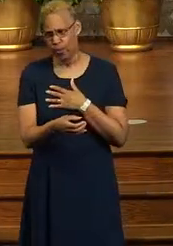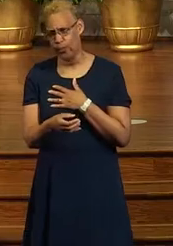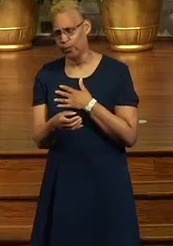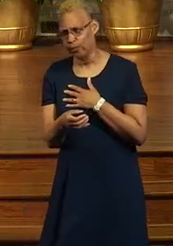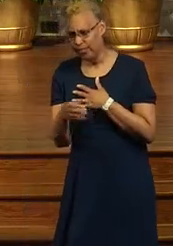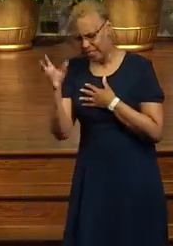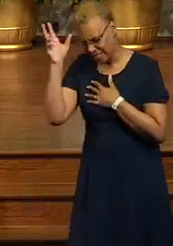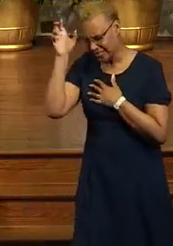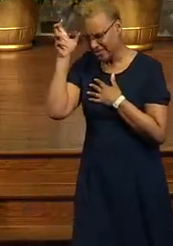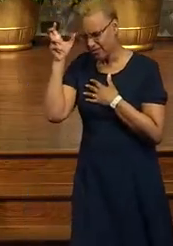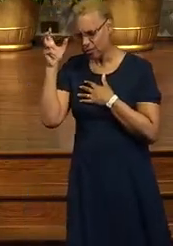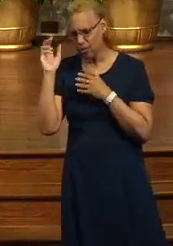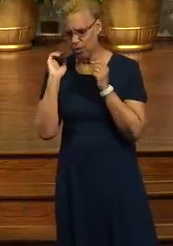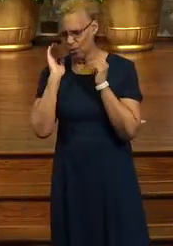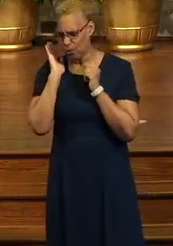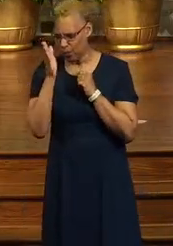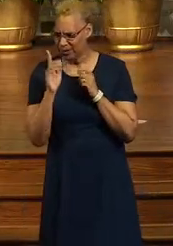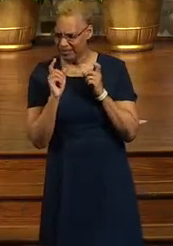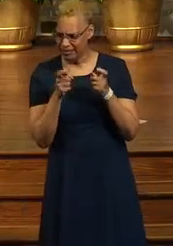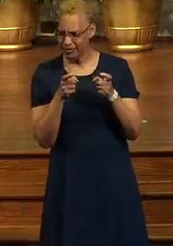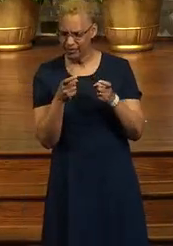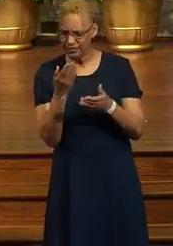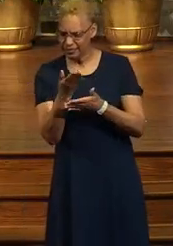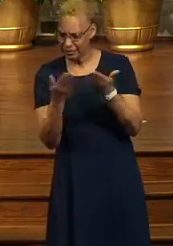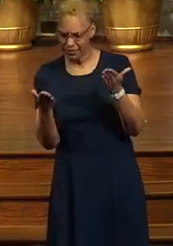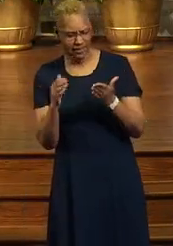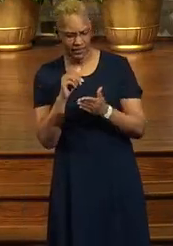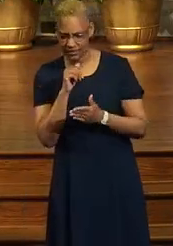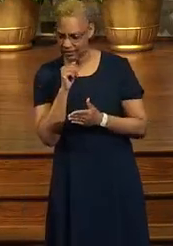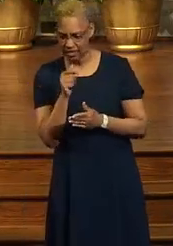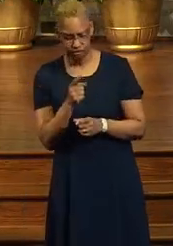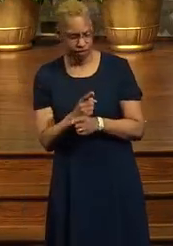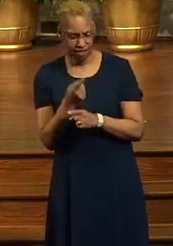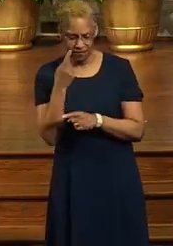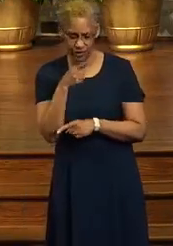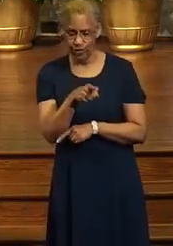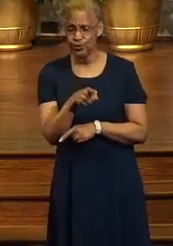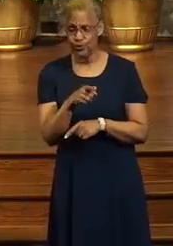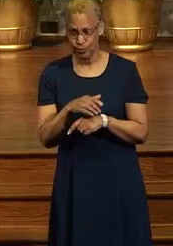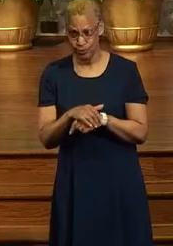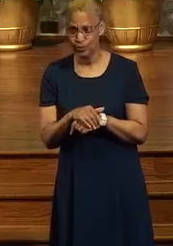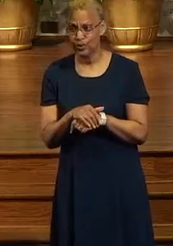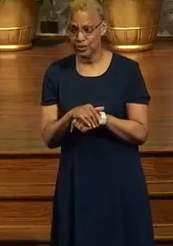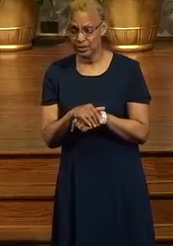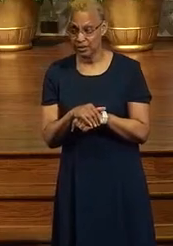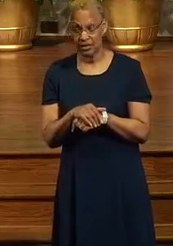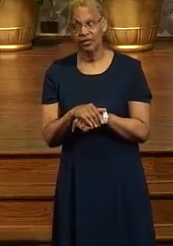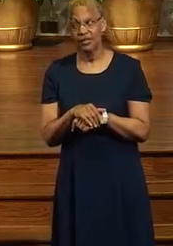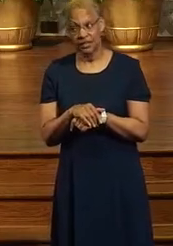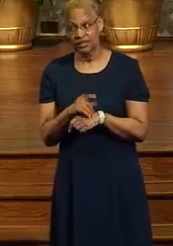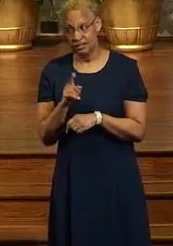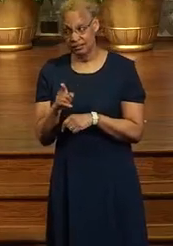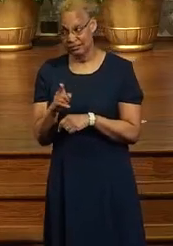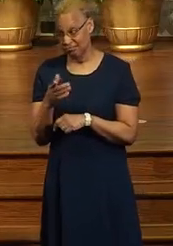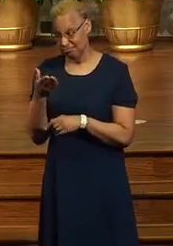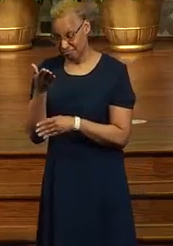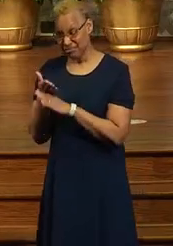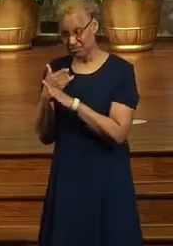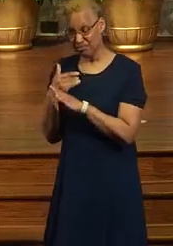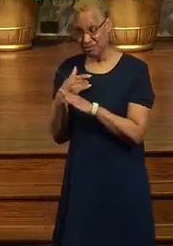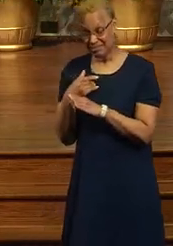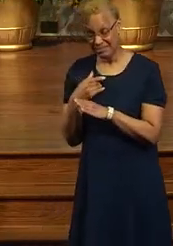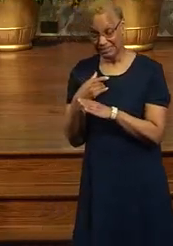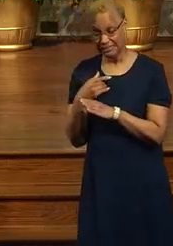always give you a forbidden fruit. Have you ever ate off a forbidden fruit from the devil who gave it to